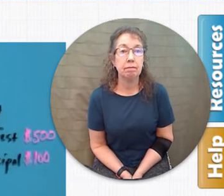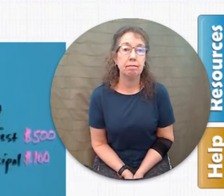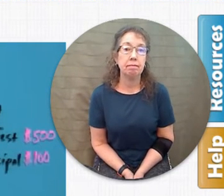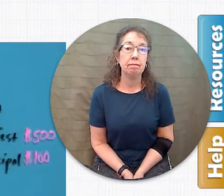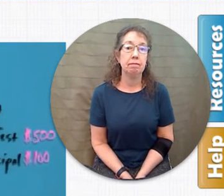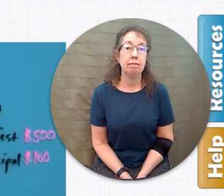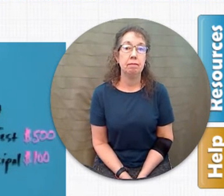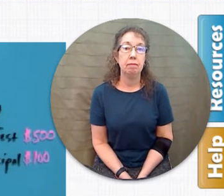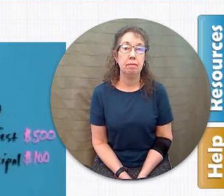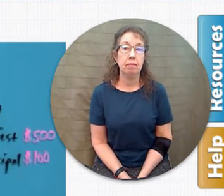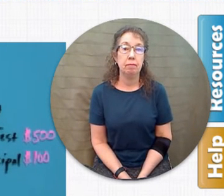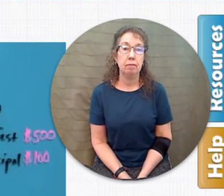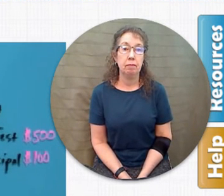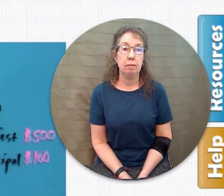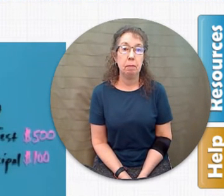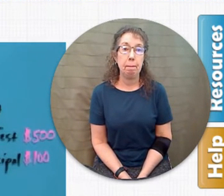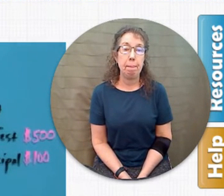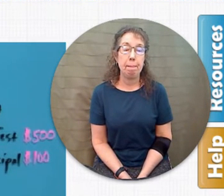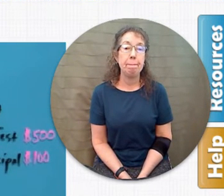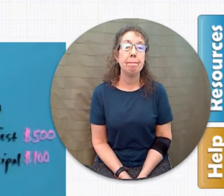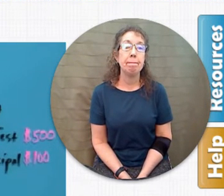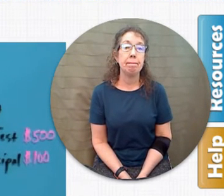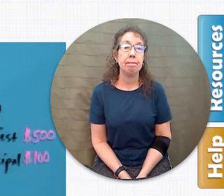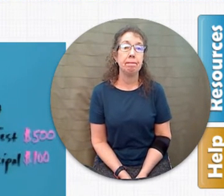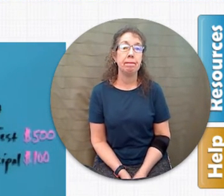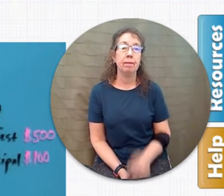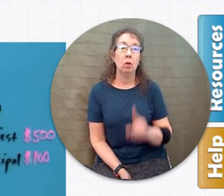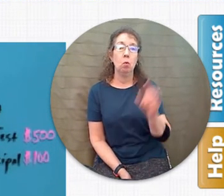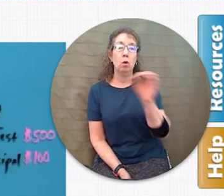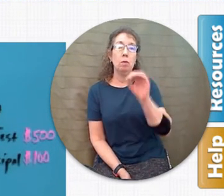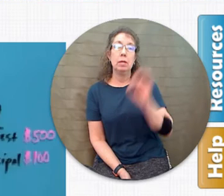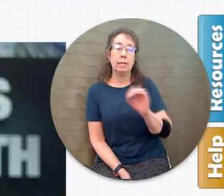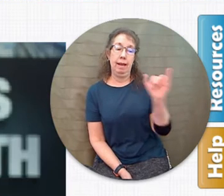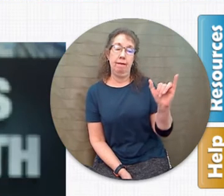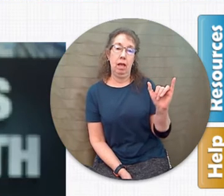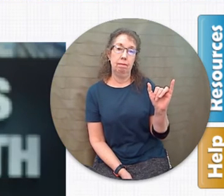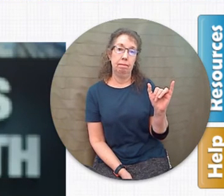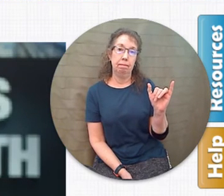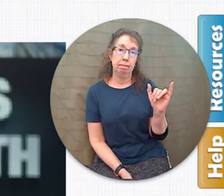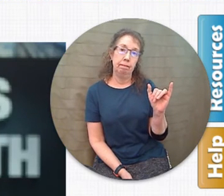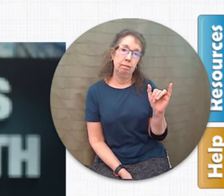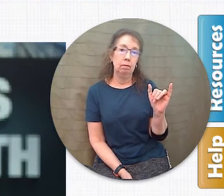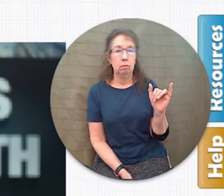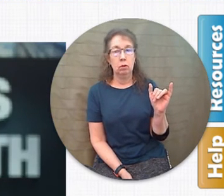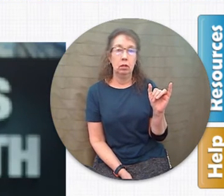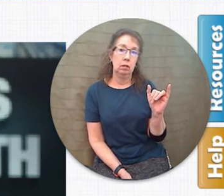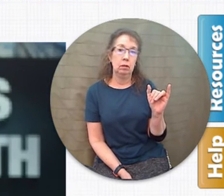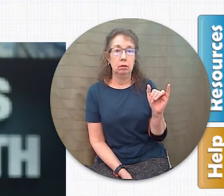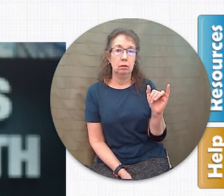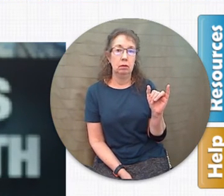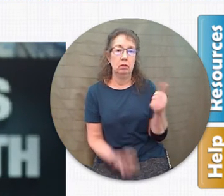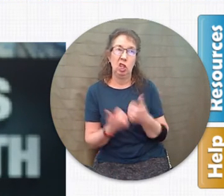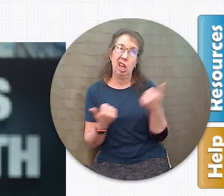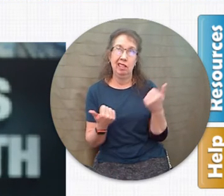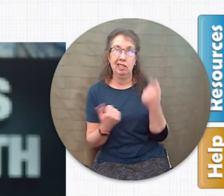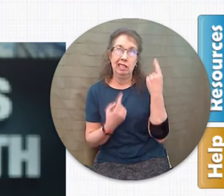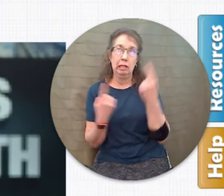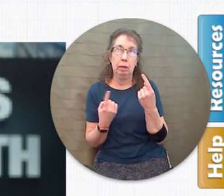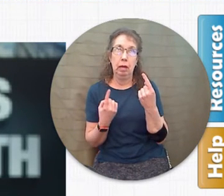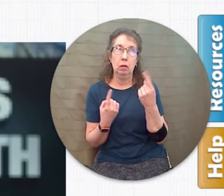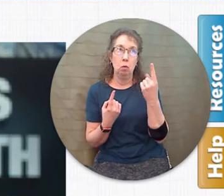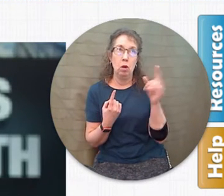$2,920. All right, so if we take 1% of this, well, it's kind of challenging thinking about